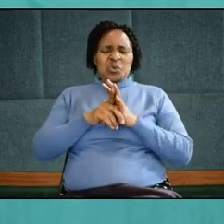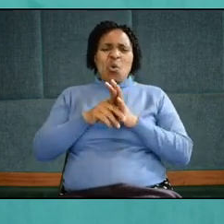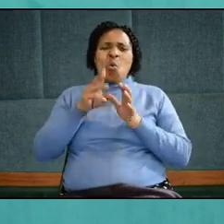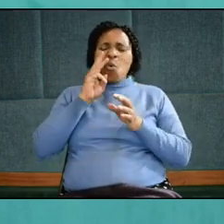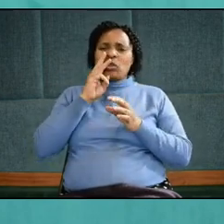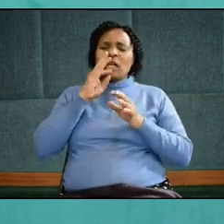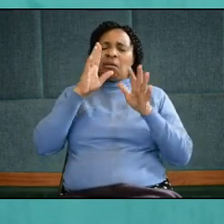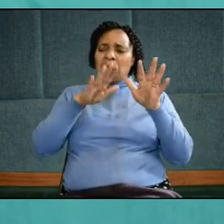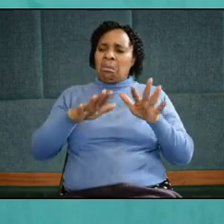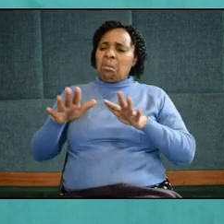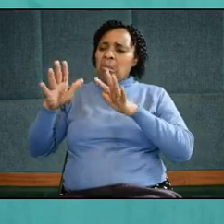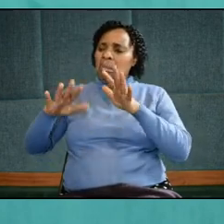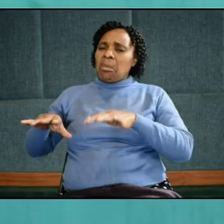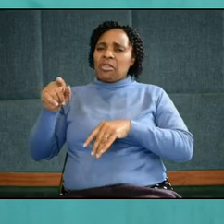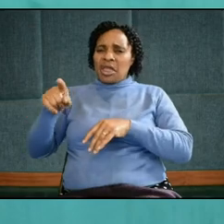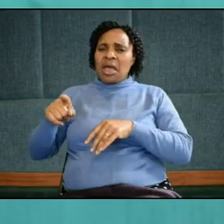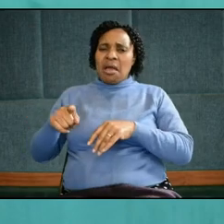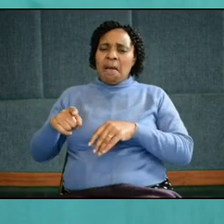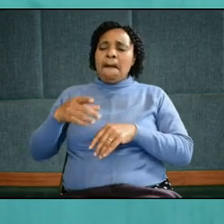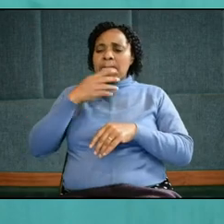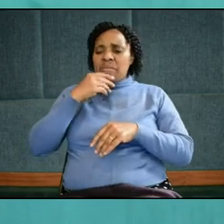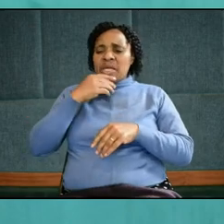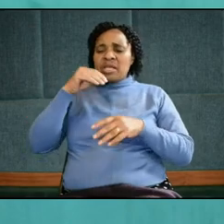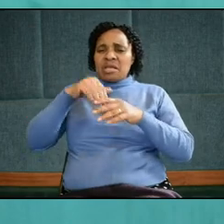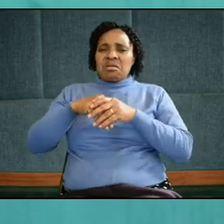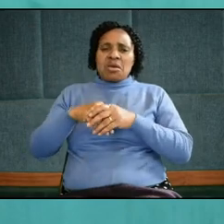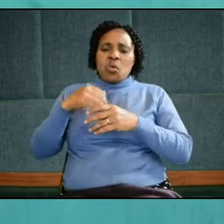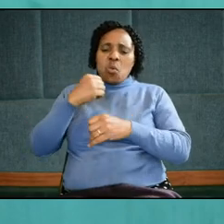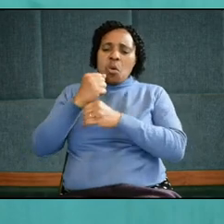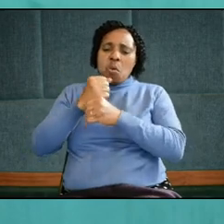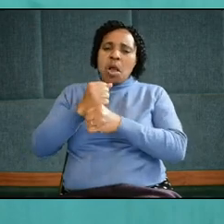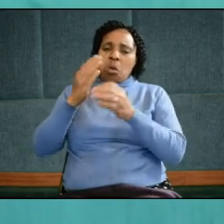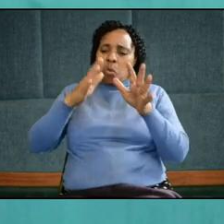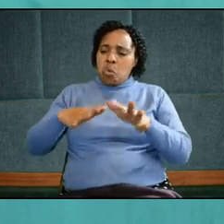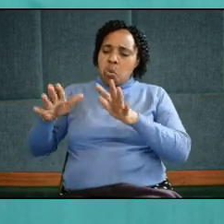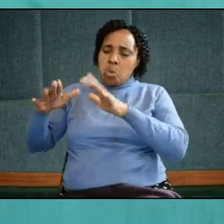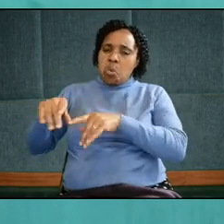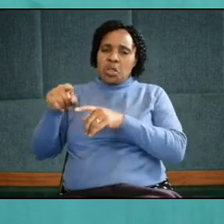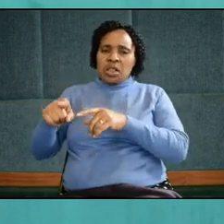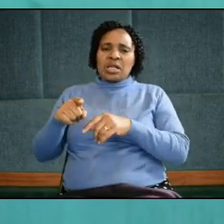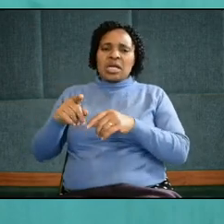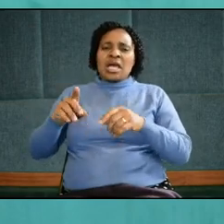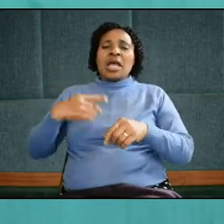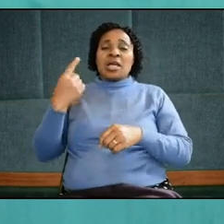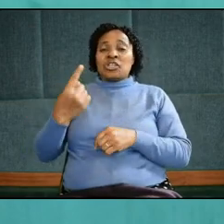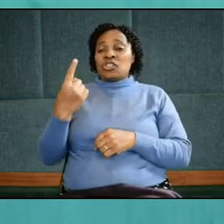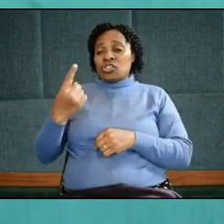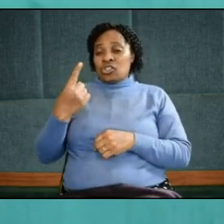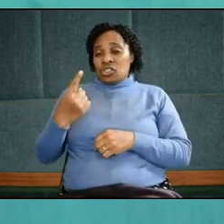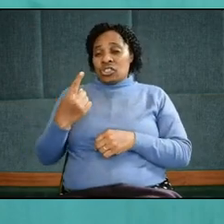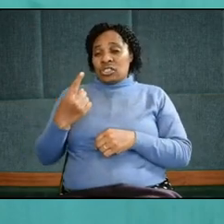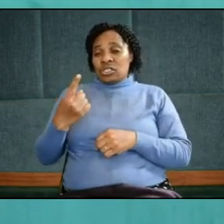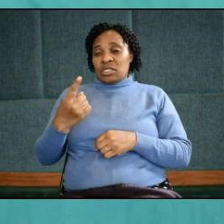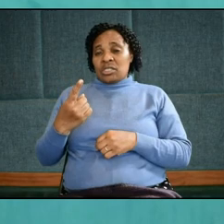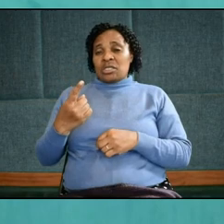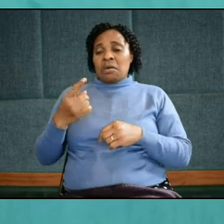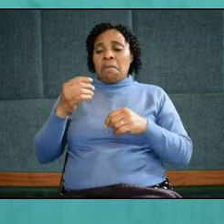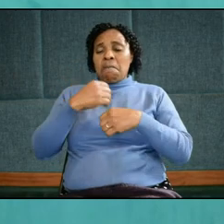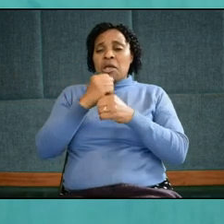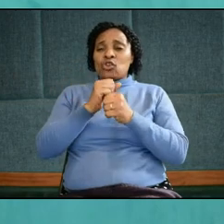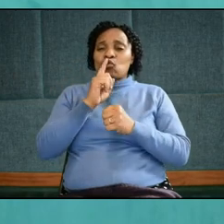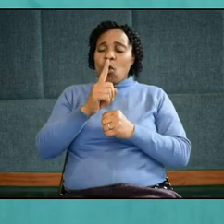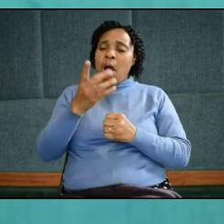Imagine you have 1,000 beach balls, and your task every single day in life is to make sure those balls stay under the water.